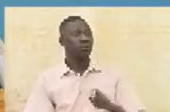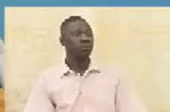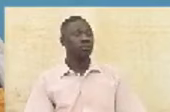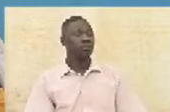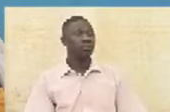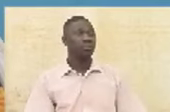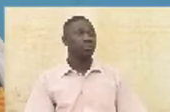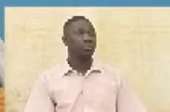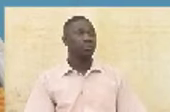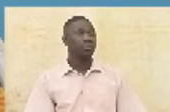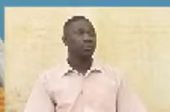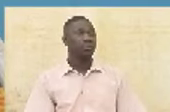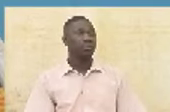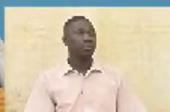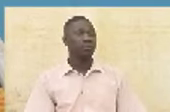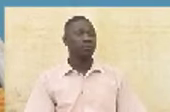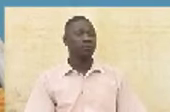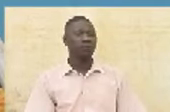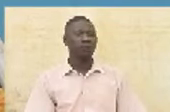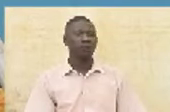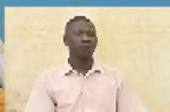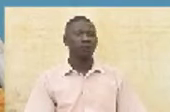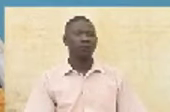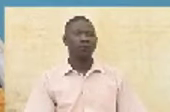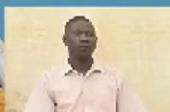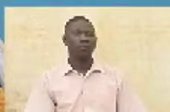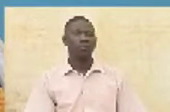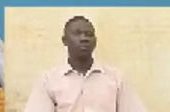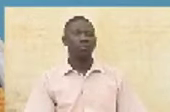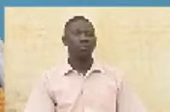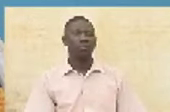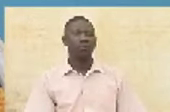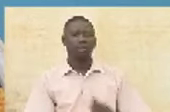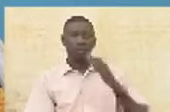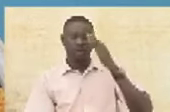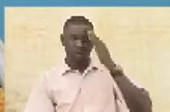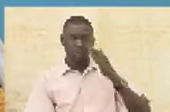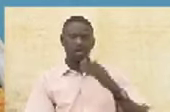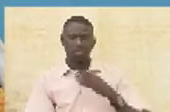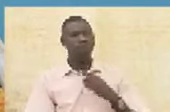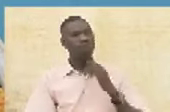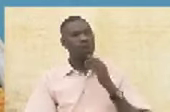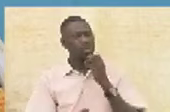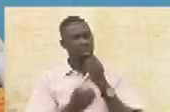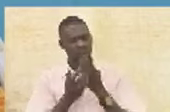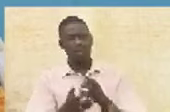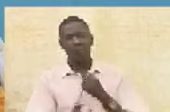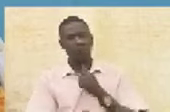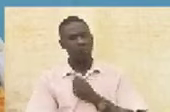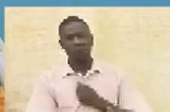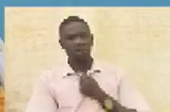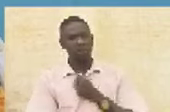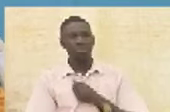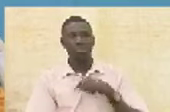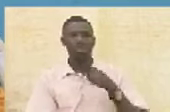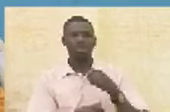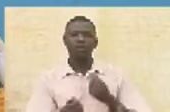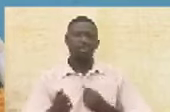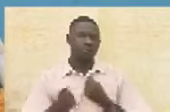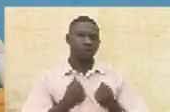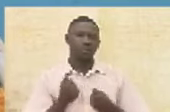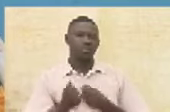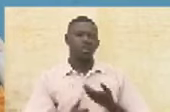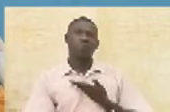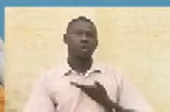Faru jere jof ñu lay gërem ci metit bi nga am. Ako fadro inumbar ibe inumbara la